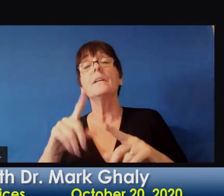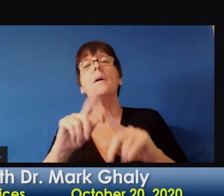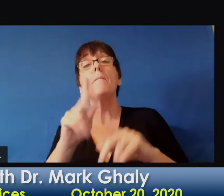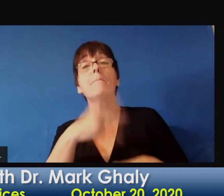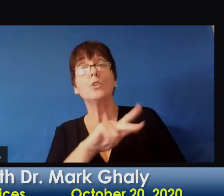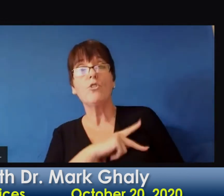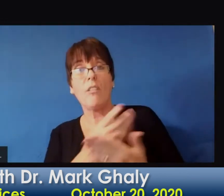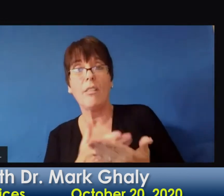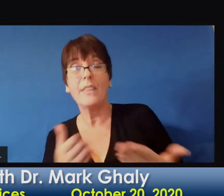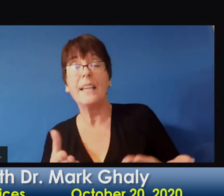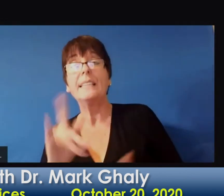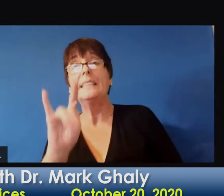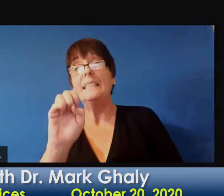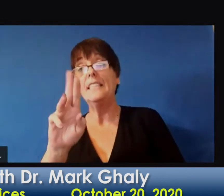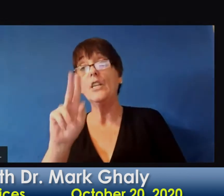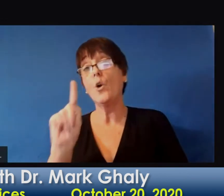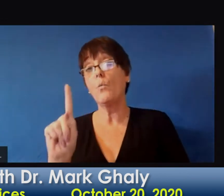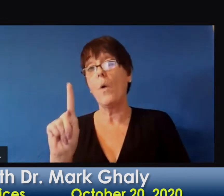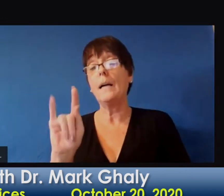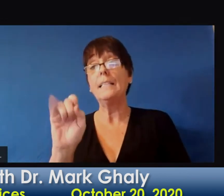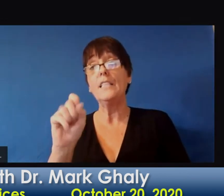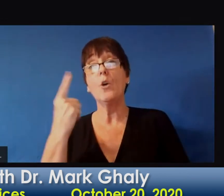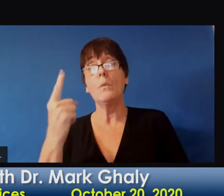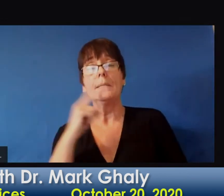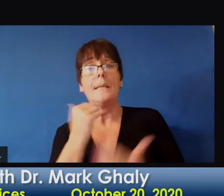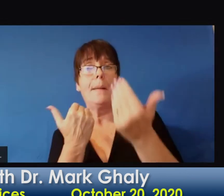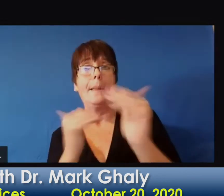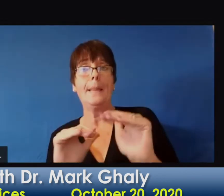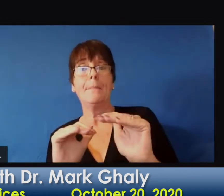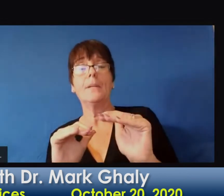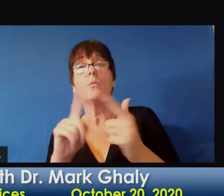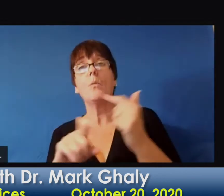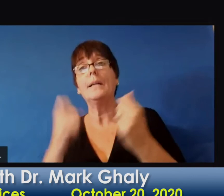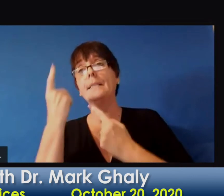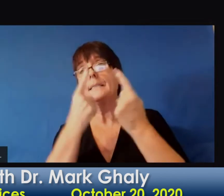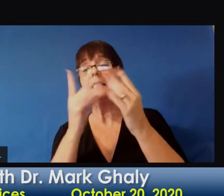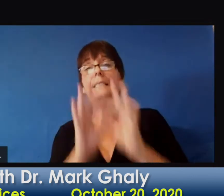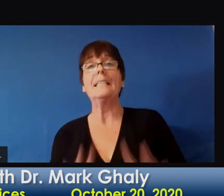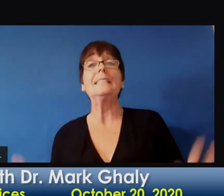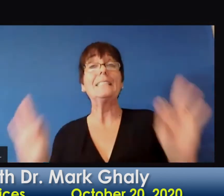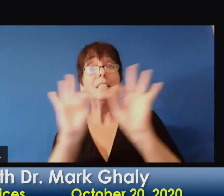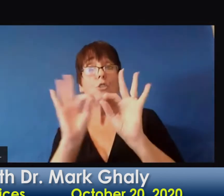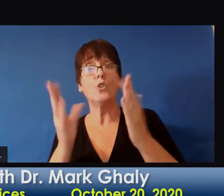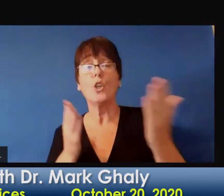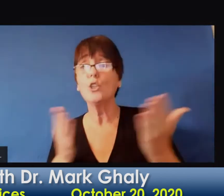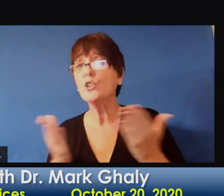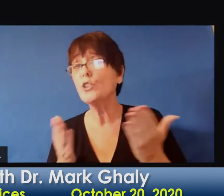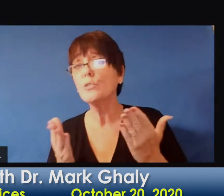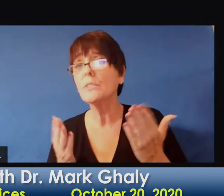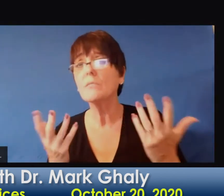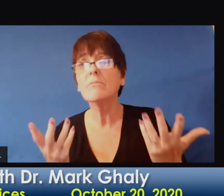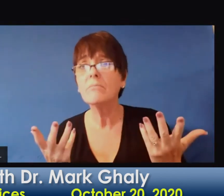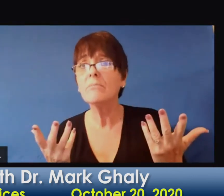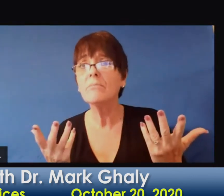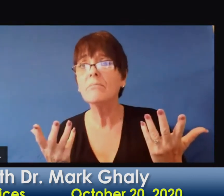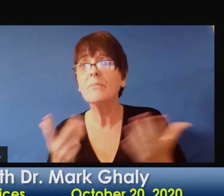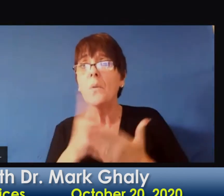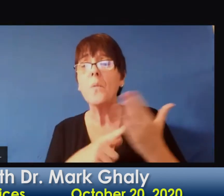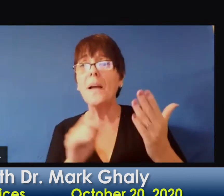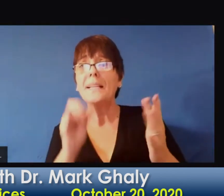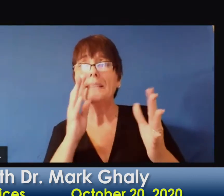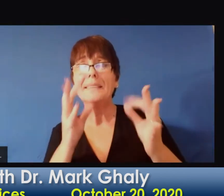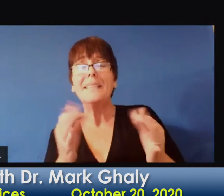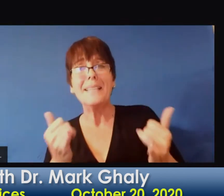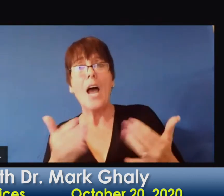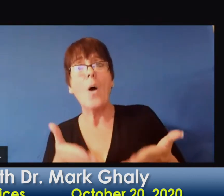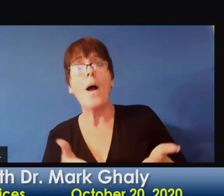And given that Tier 1 seems limited to what are considered essential services, what is the rationale behind now